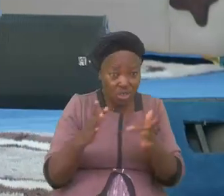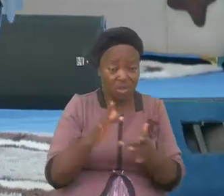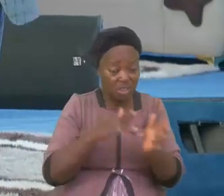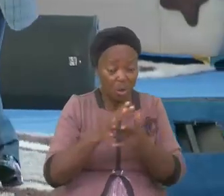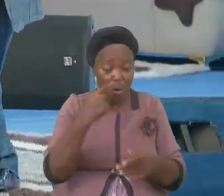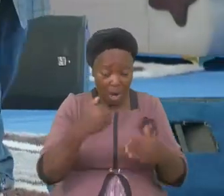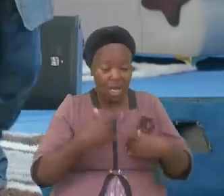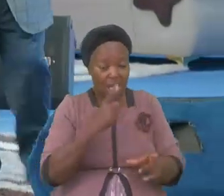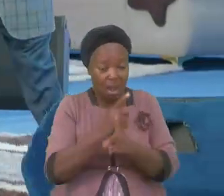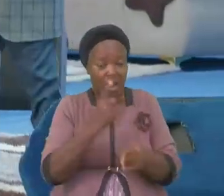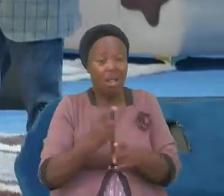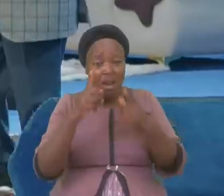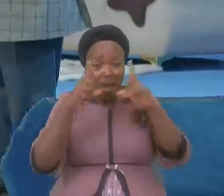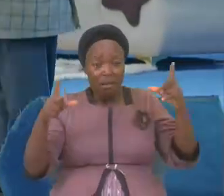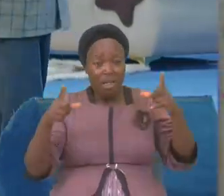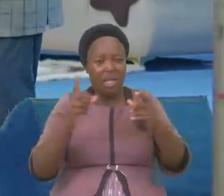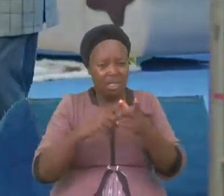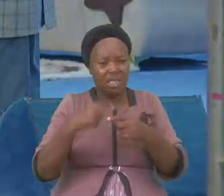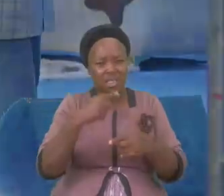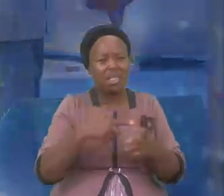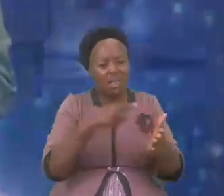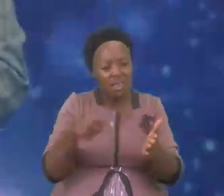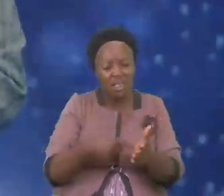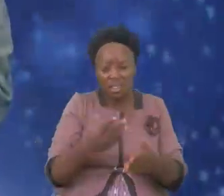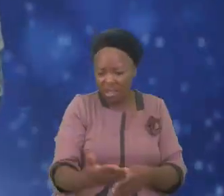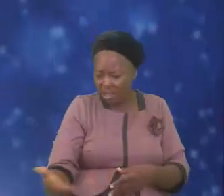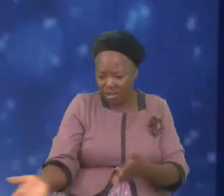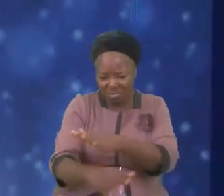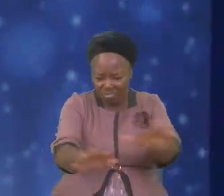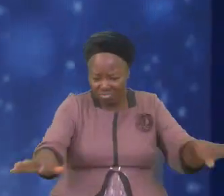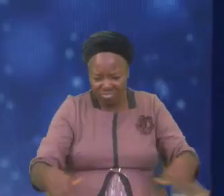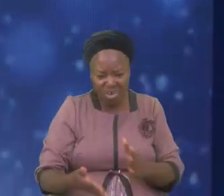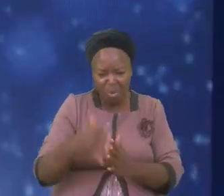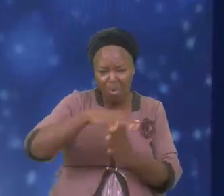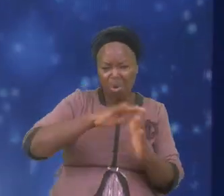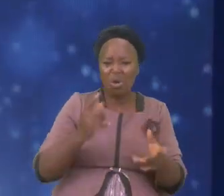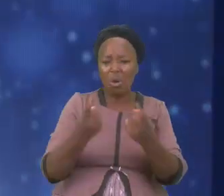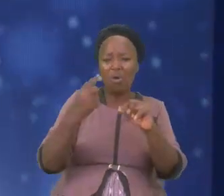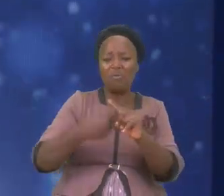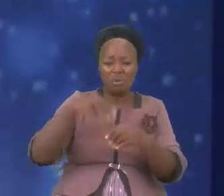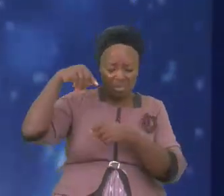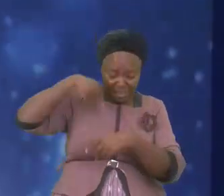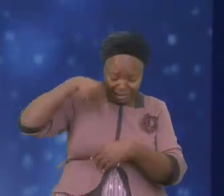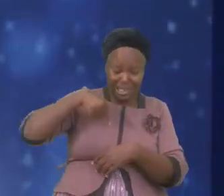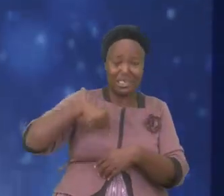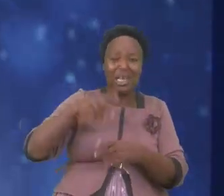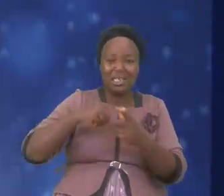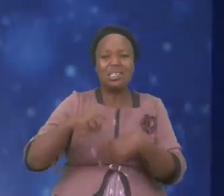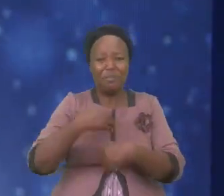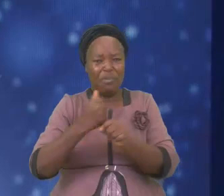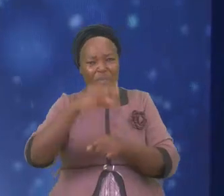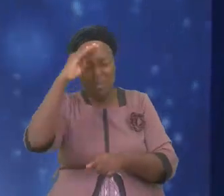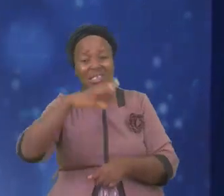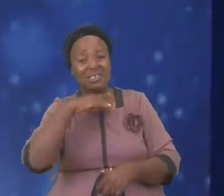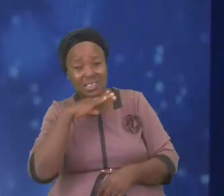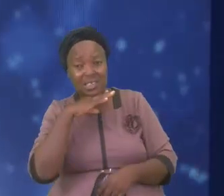within, and they defile the man. But then we, who have and who want to